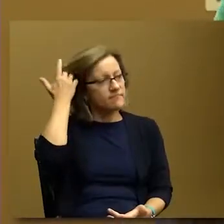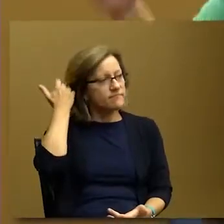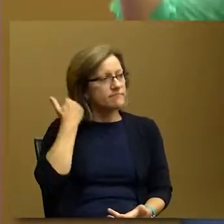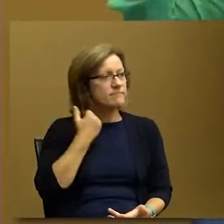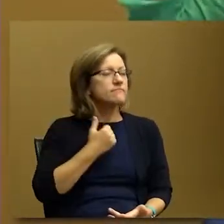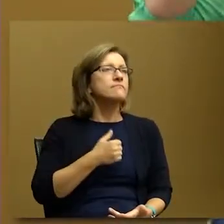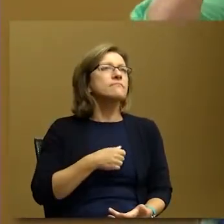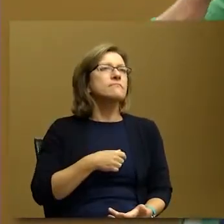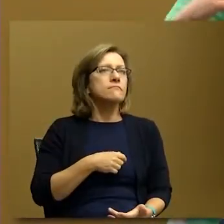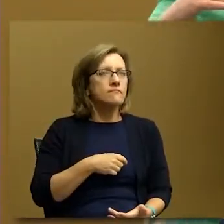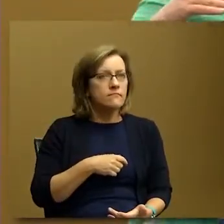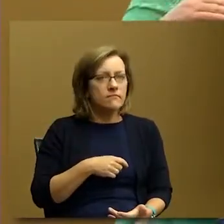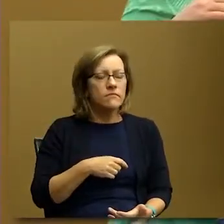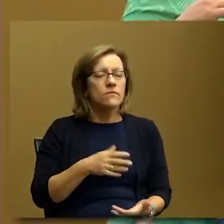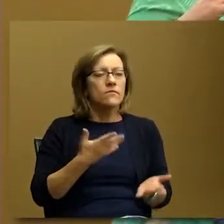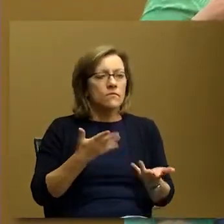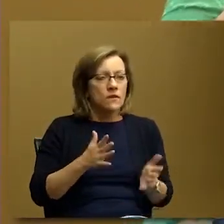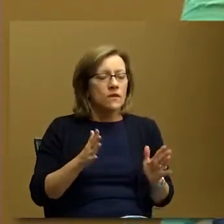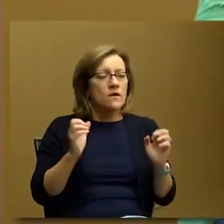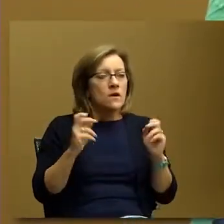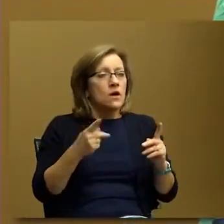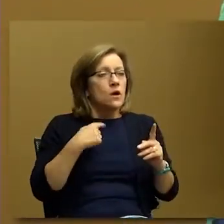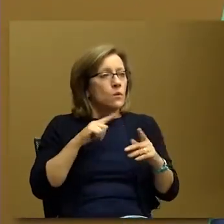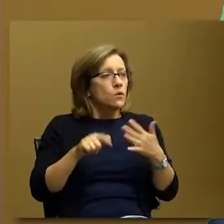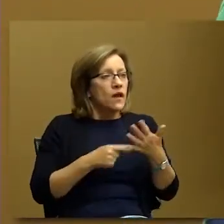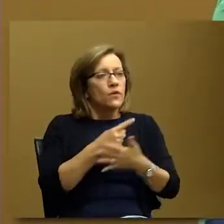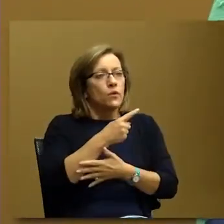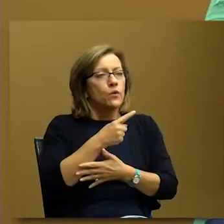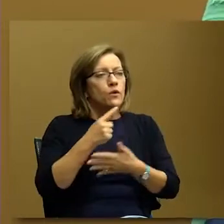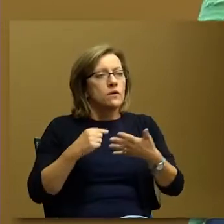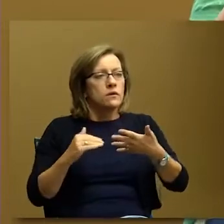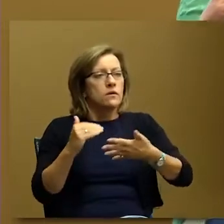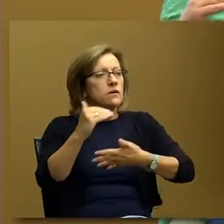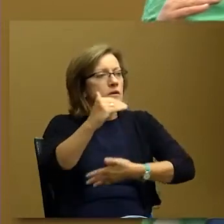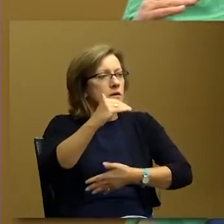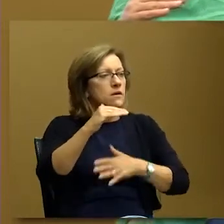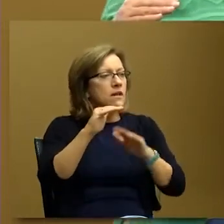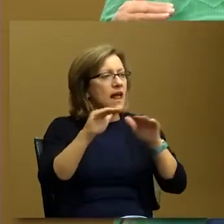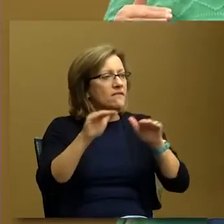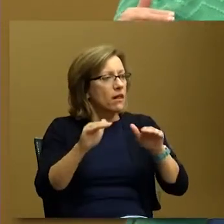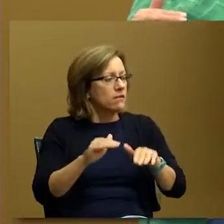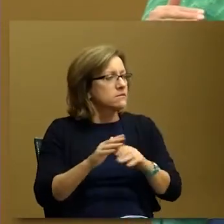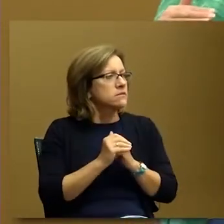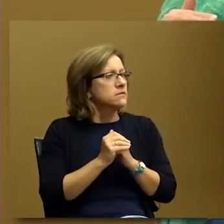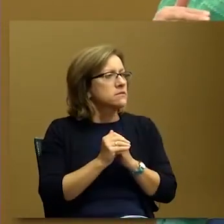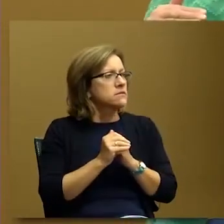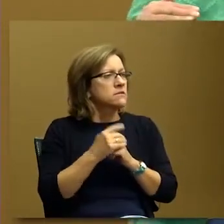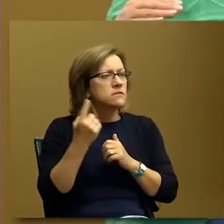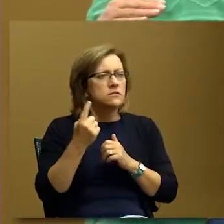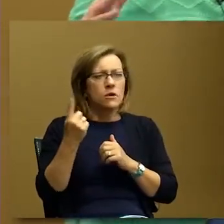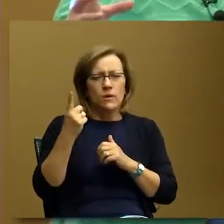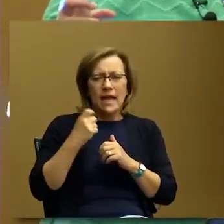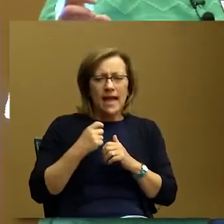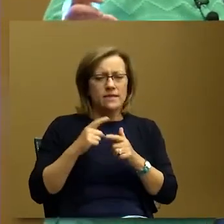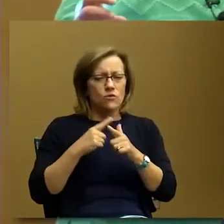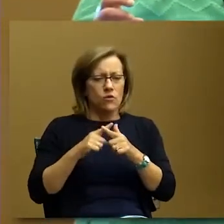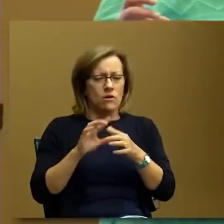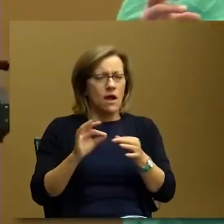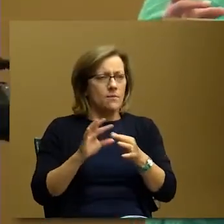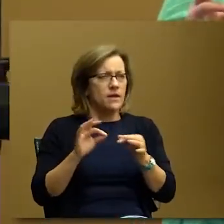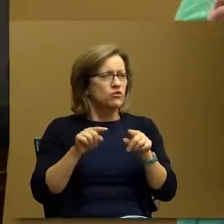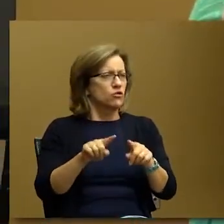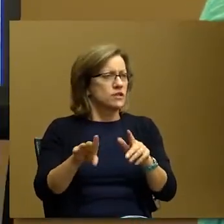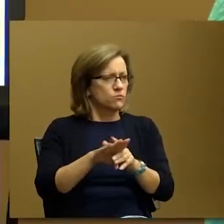So we've gone through the levels. I had a question or a comment in the